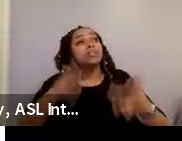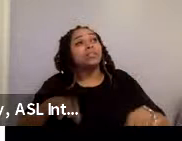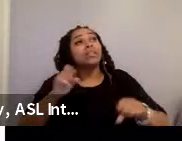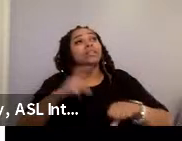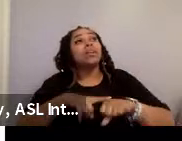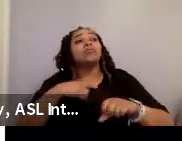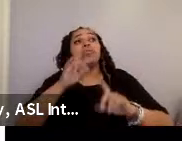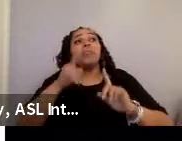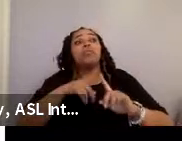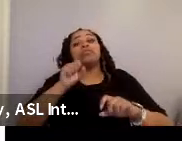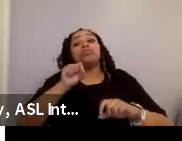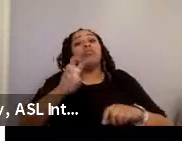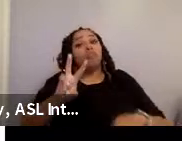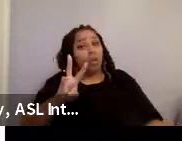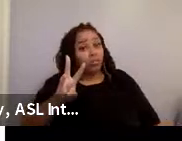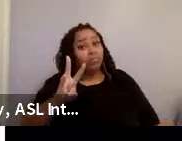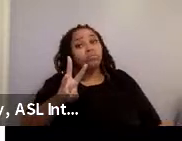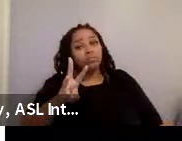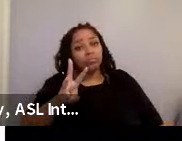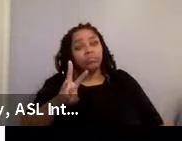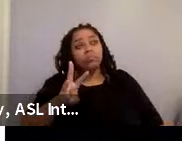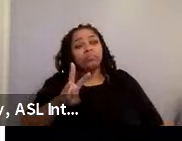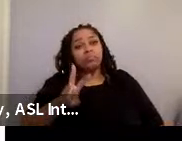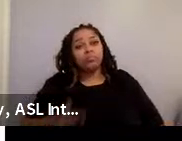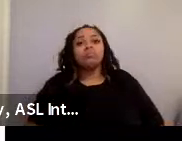software. Slide 57.